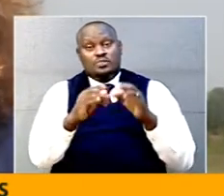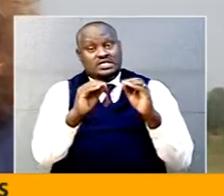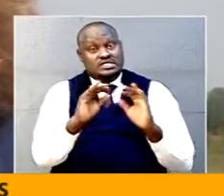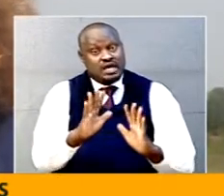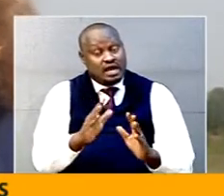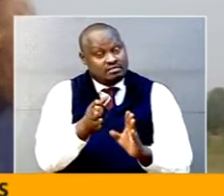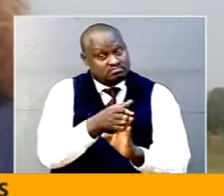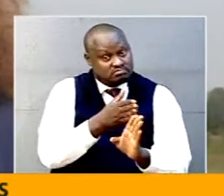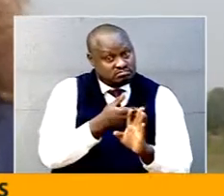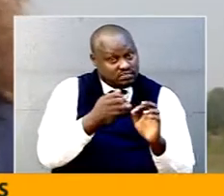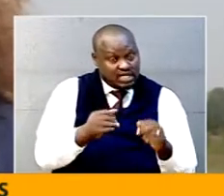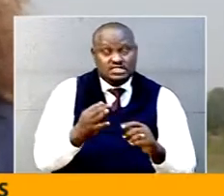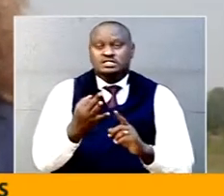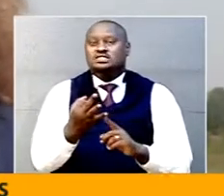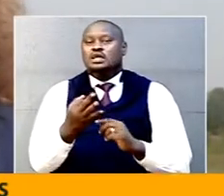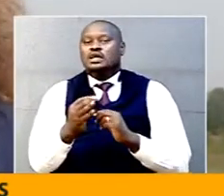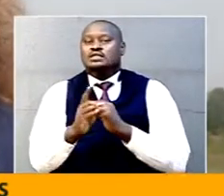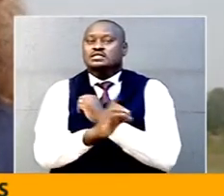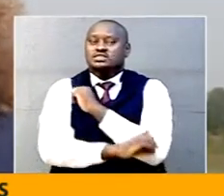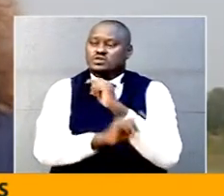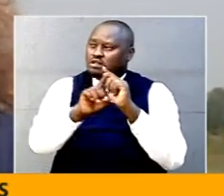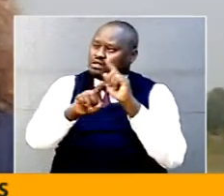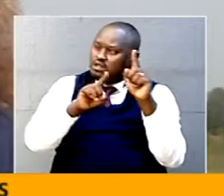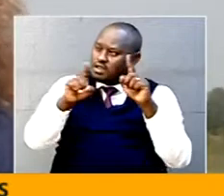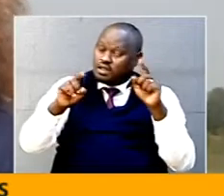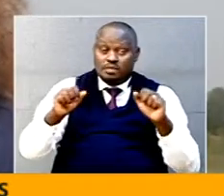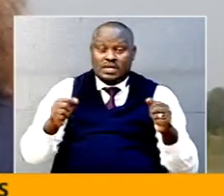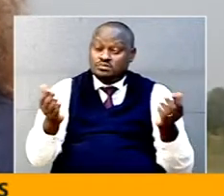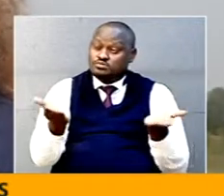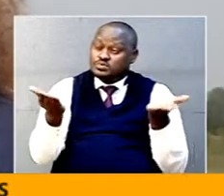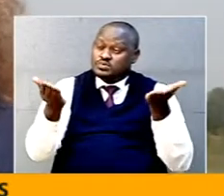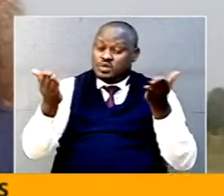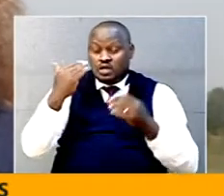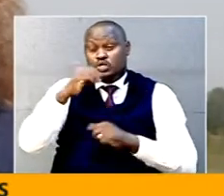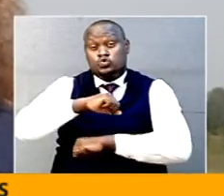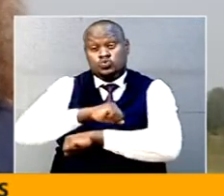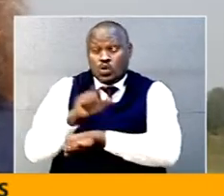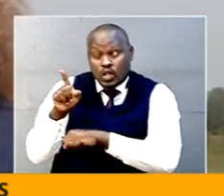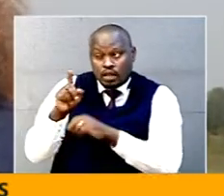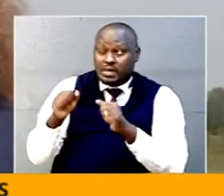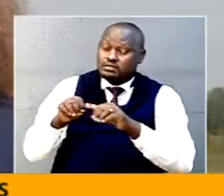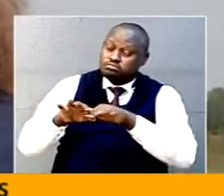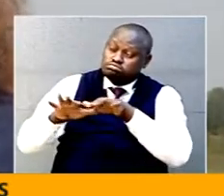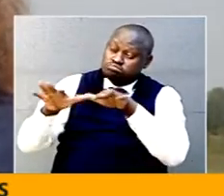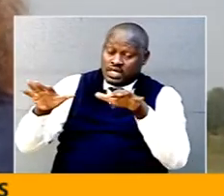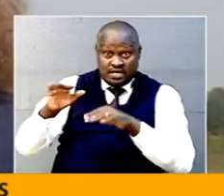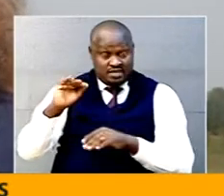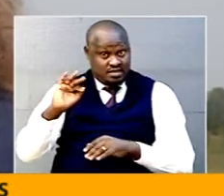local government, of schools, so that once the project is complete, then we